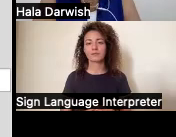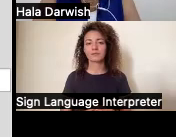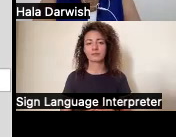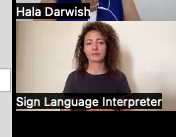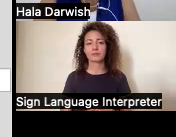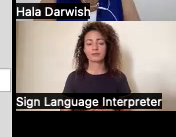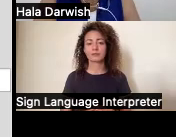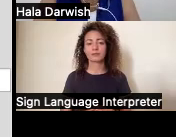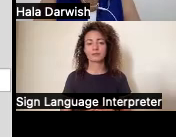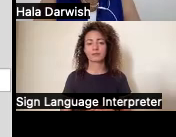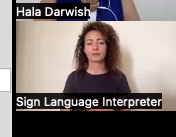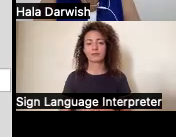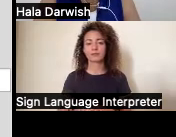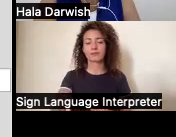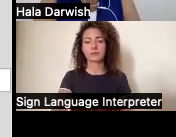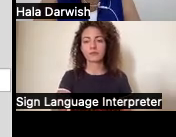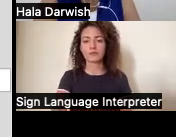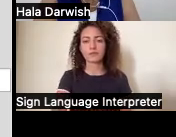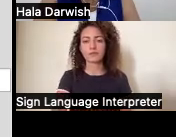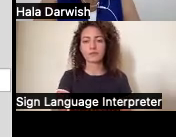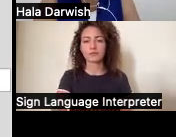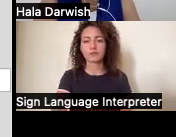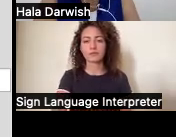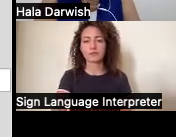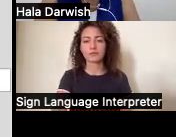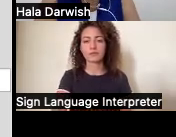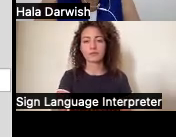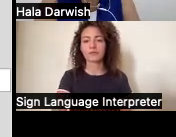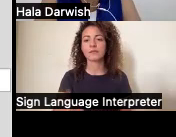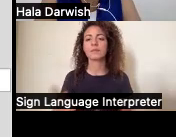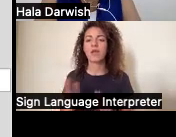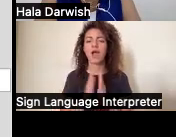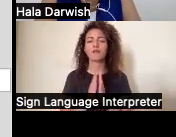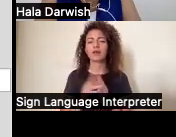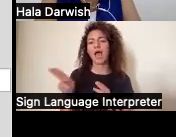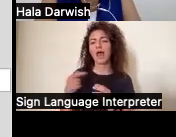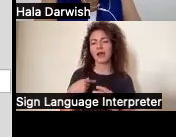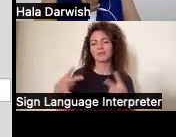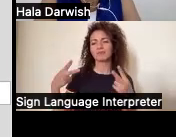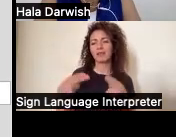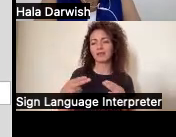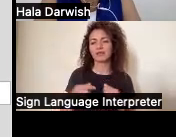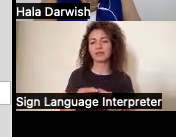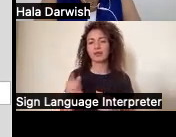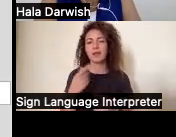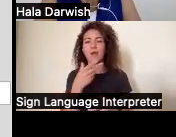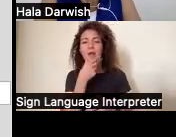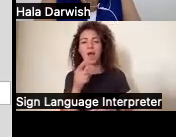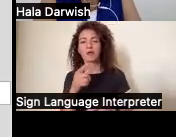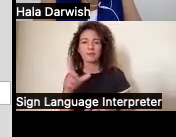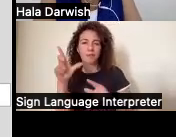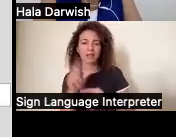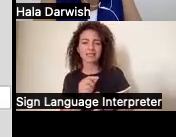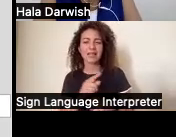the local capacity, as I mentioned, I think this is Hi, not Hala, much sorry relevant. to interrupt. If you can wrap up, that would be great.